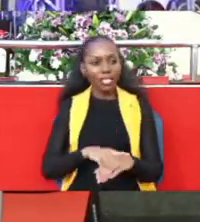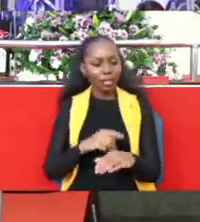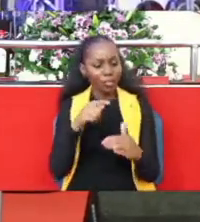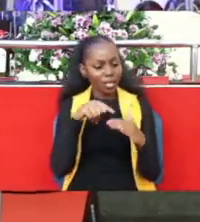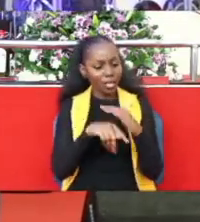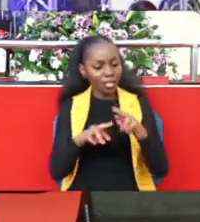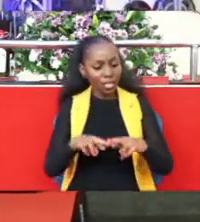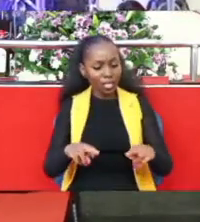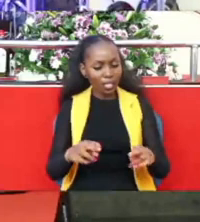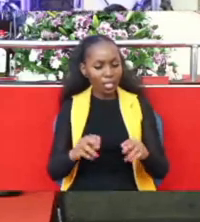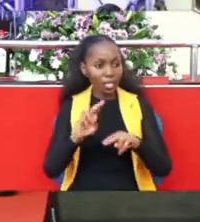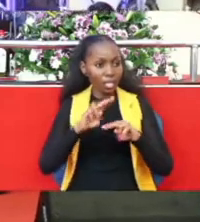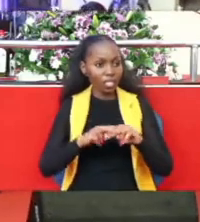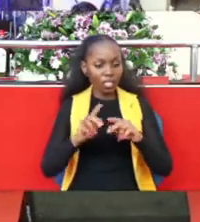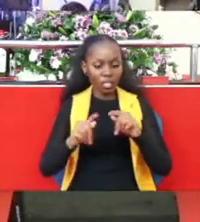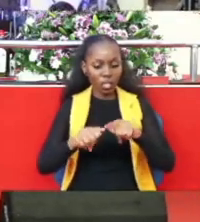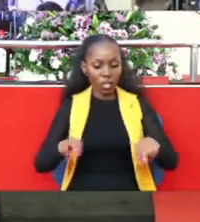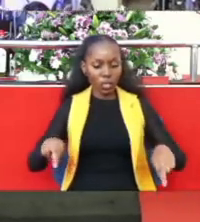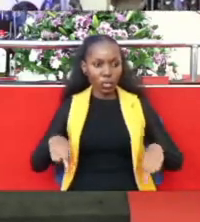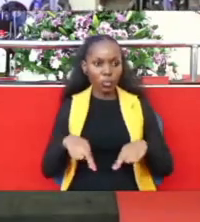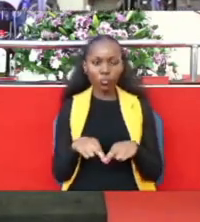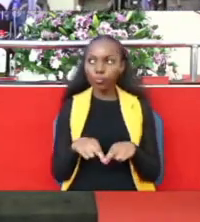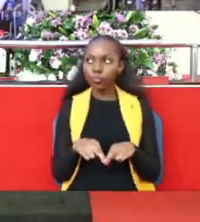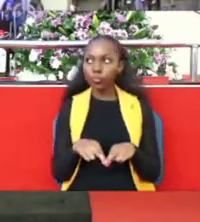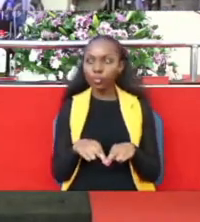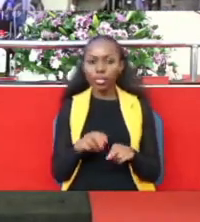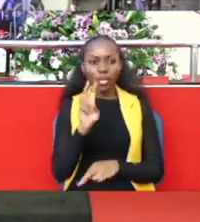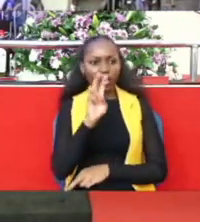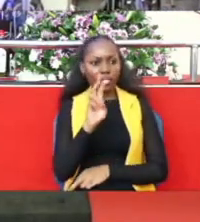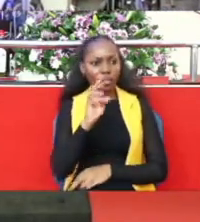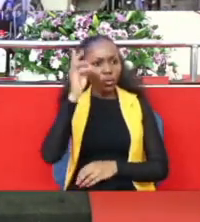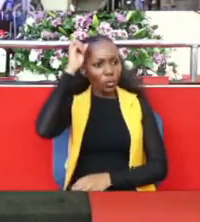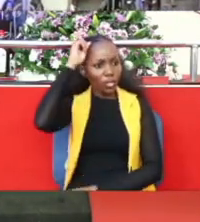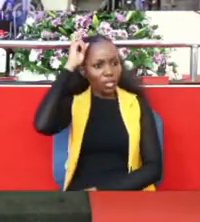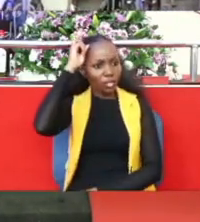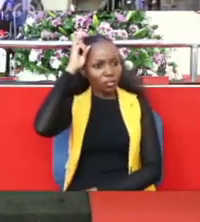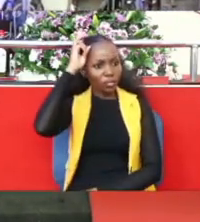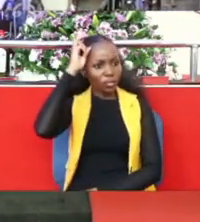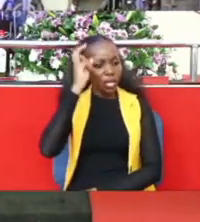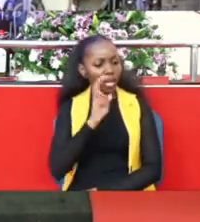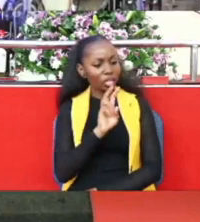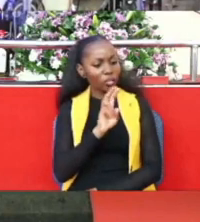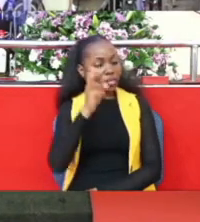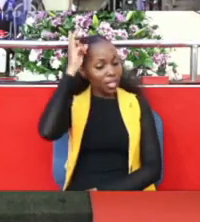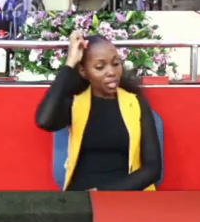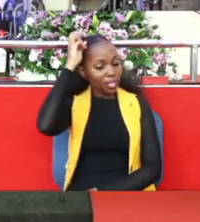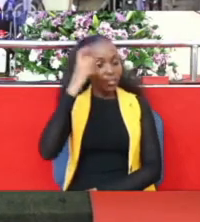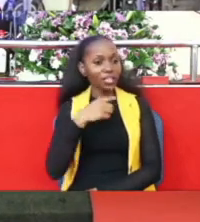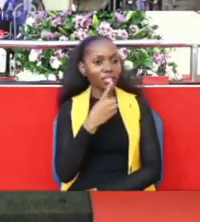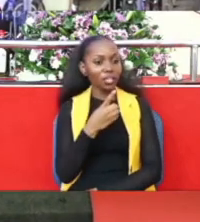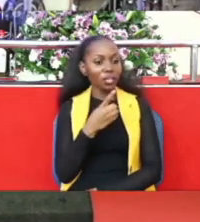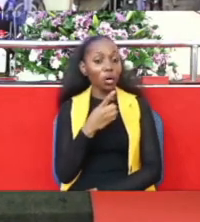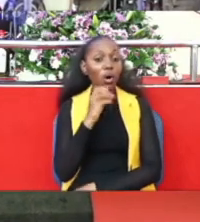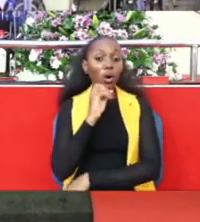meddling with things. Na alipoingia mahali pale pa mankuli akaona shetani akifanya mambo kadhaa. And so he looked at the devil and said, "Oh, ni wewe." Akaangalia shetani